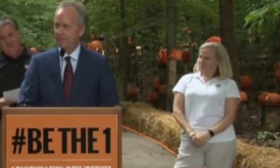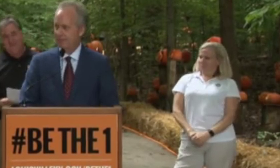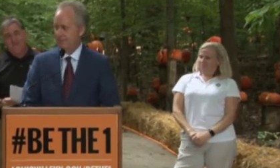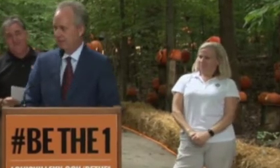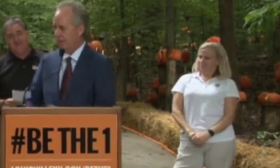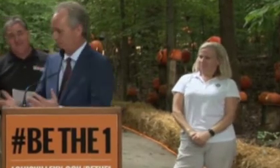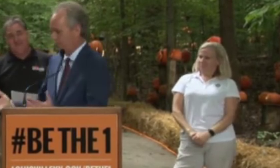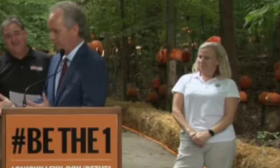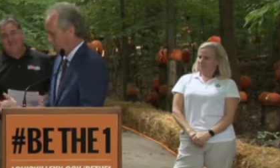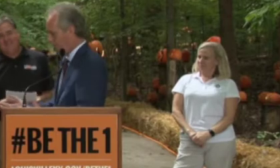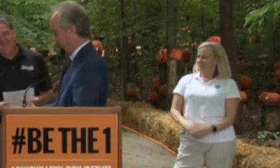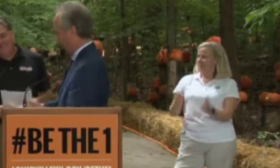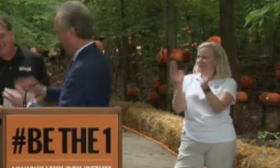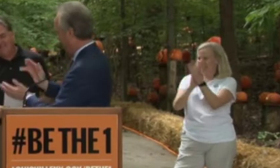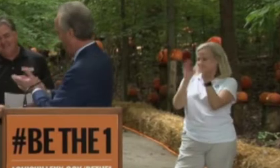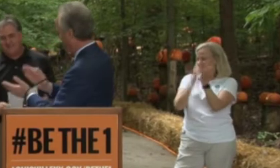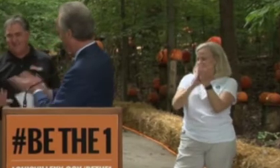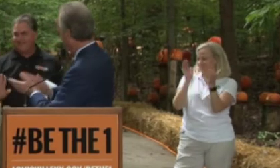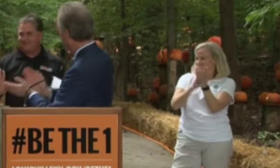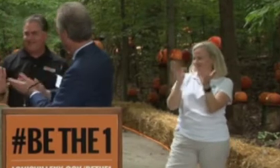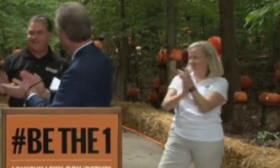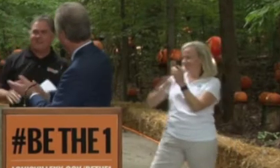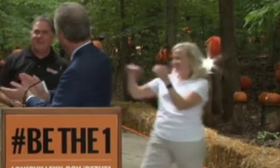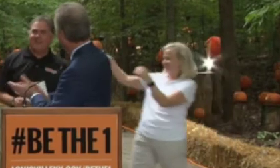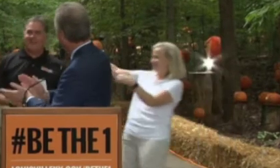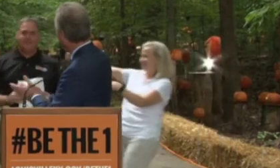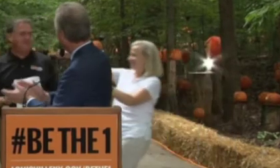yeah, let's hear another round of applause for him. Here, man.